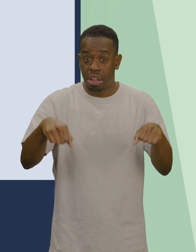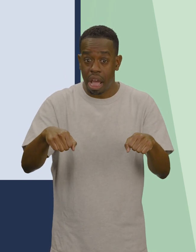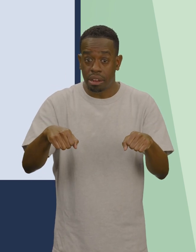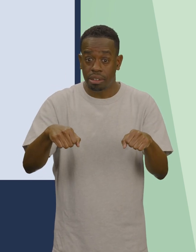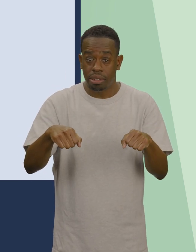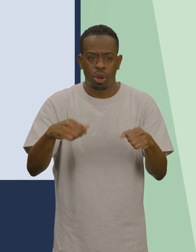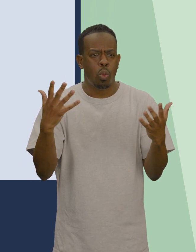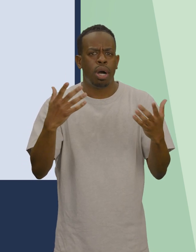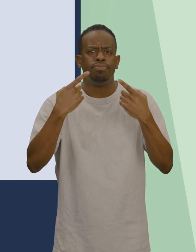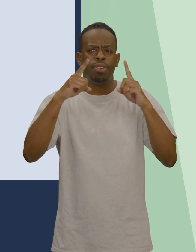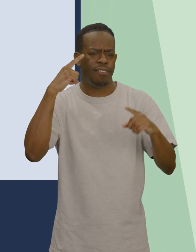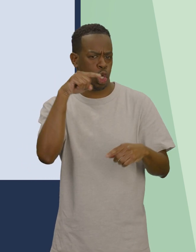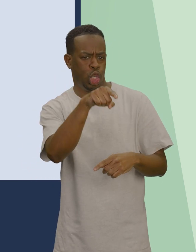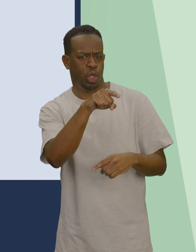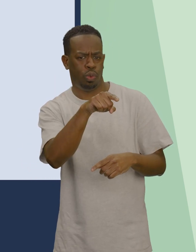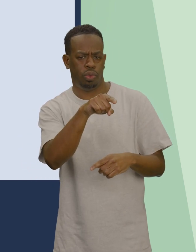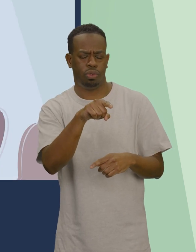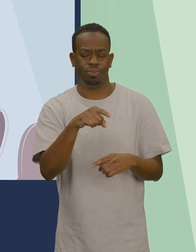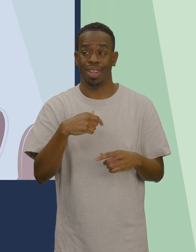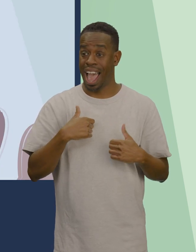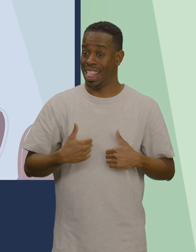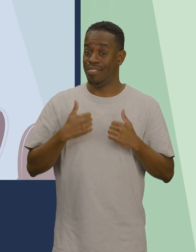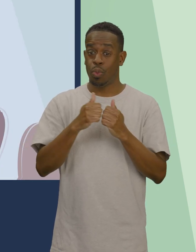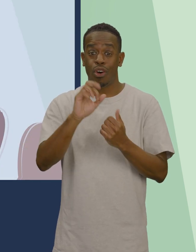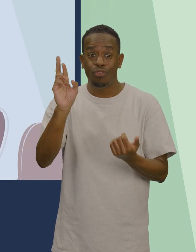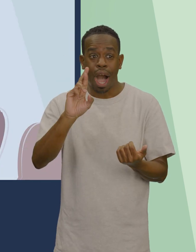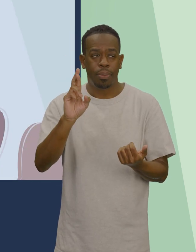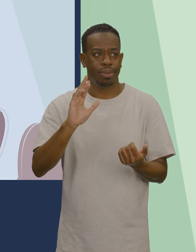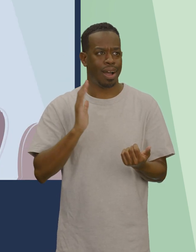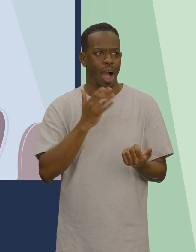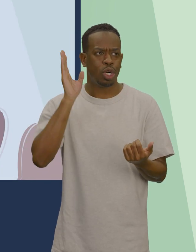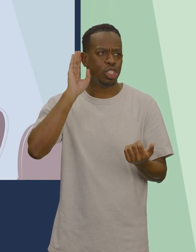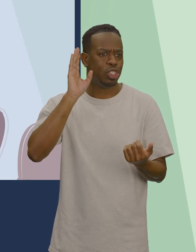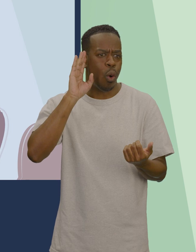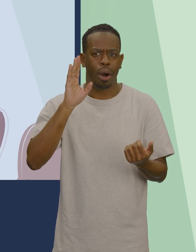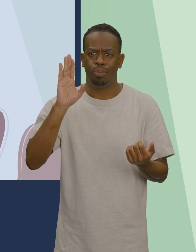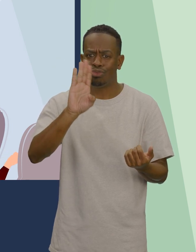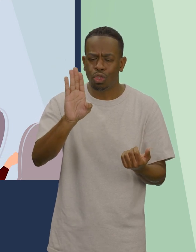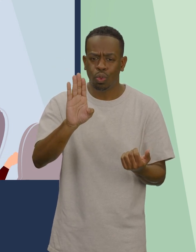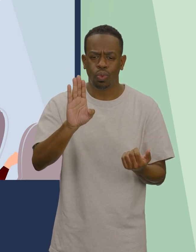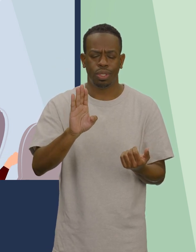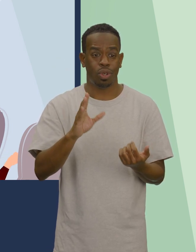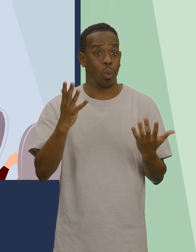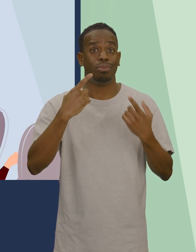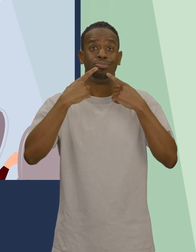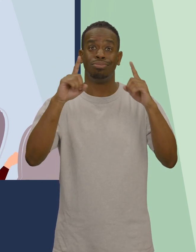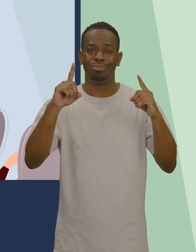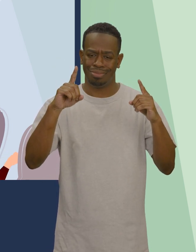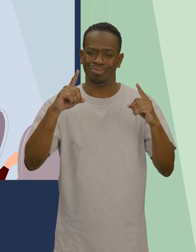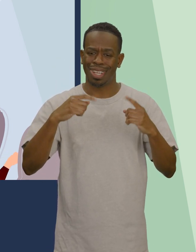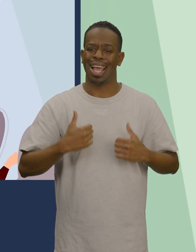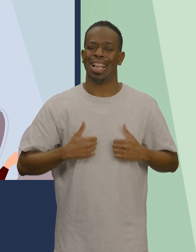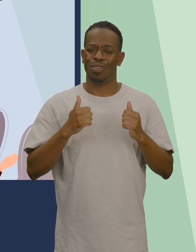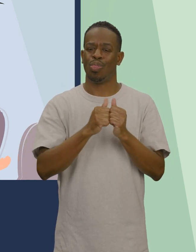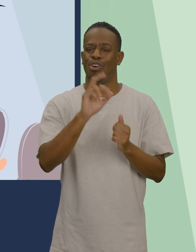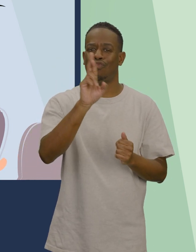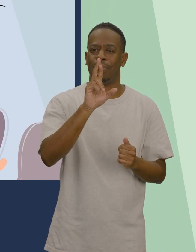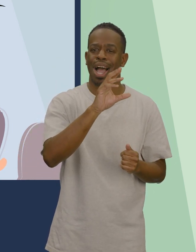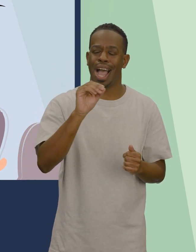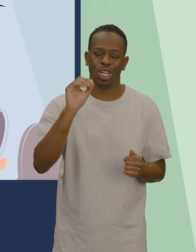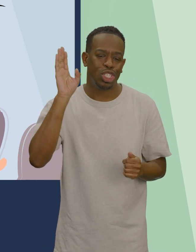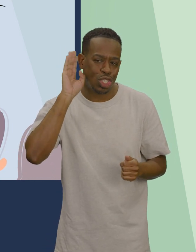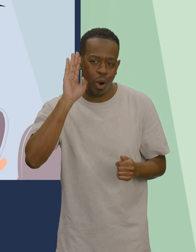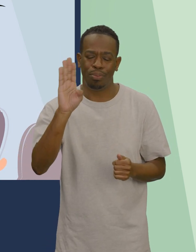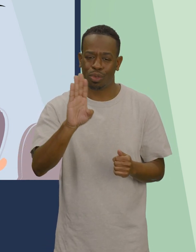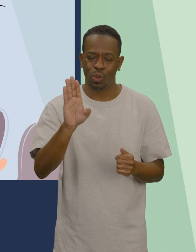by yourself. What works best for you? Well, I live with Robin and our dog Bruce. So, what would work best for me is to stay living